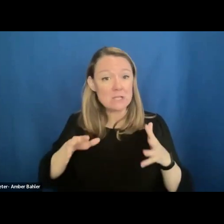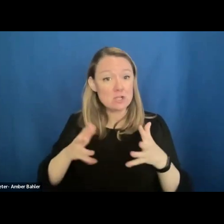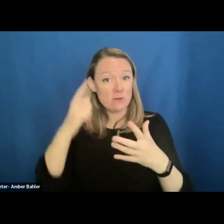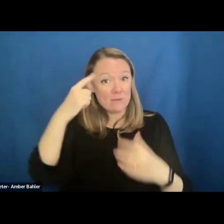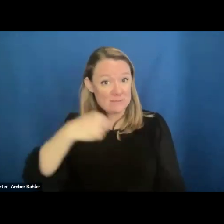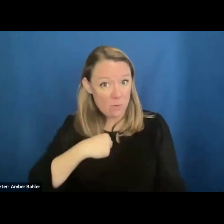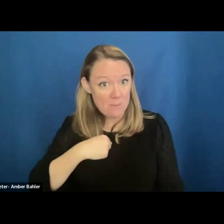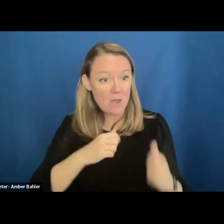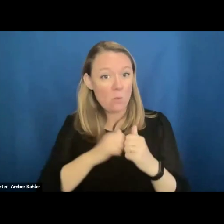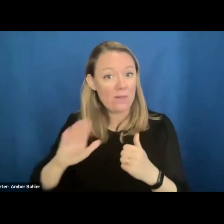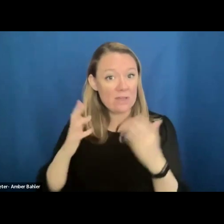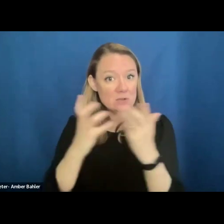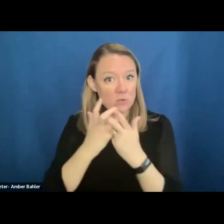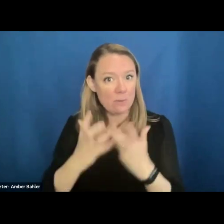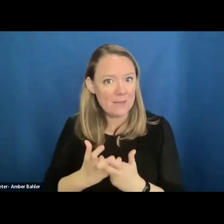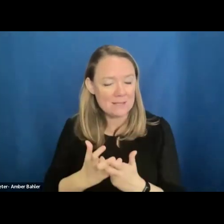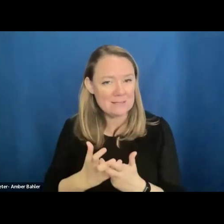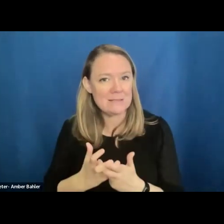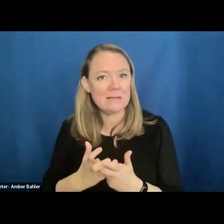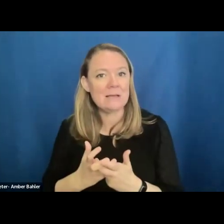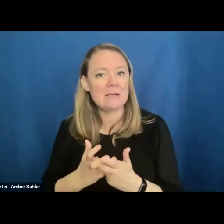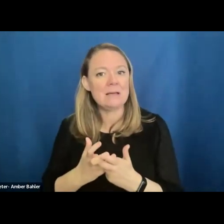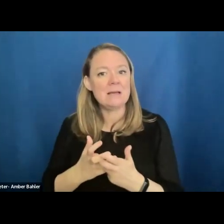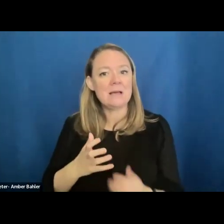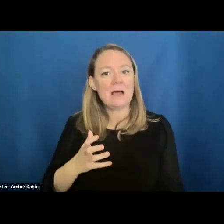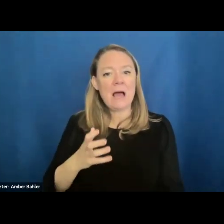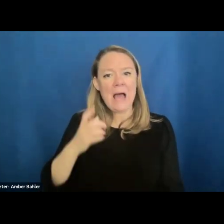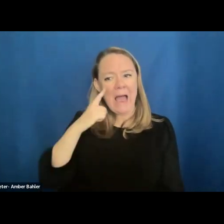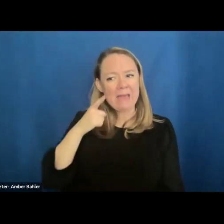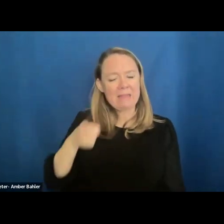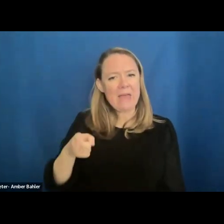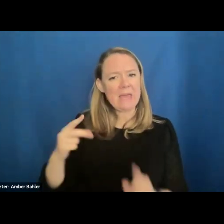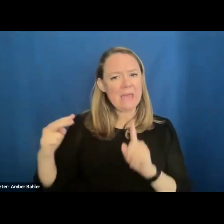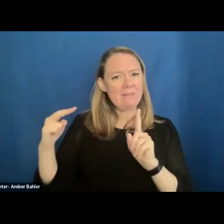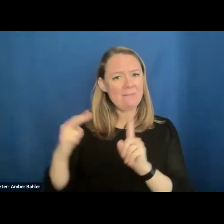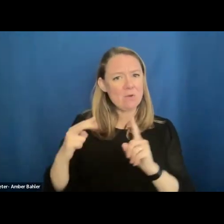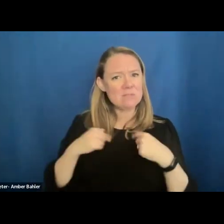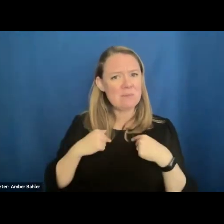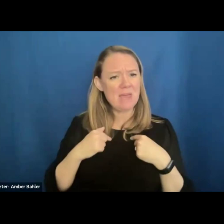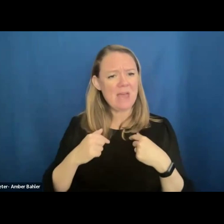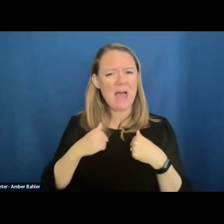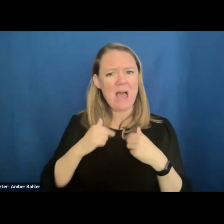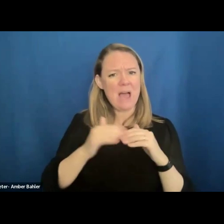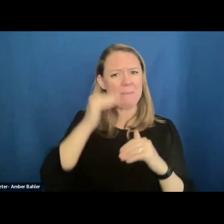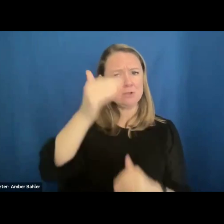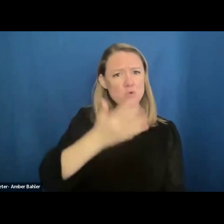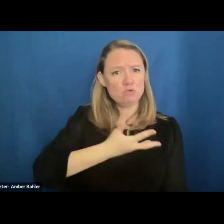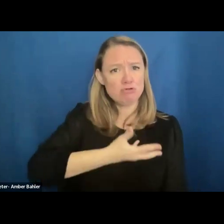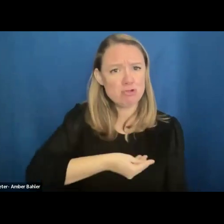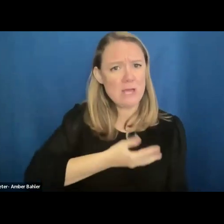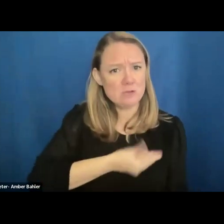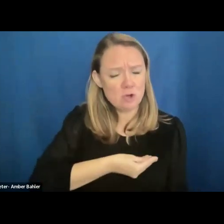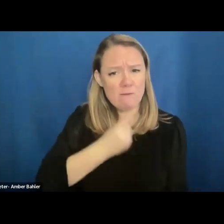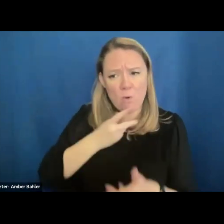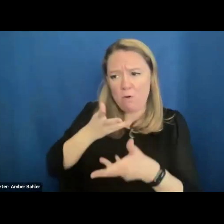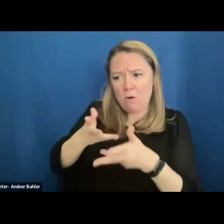have this perception of me that I am too gentle of a person somehow to engage with his housemates,